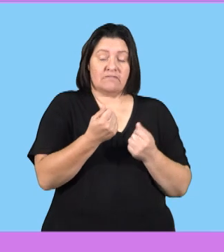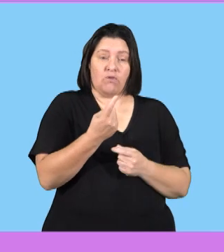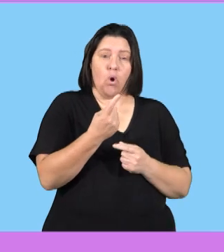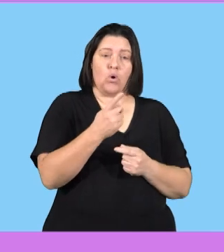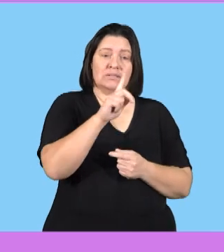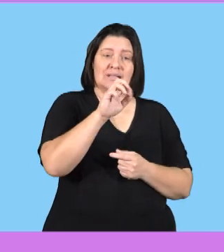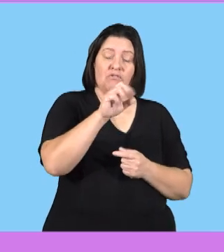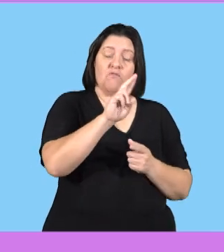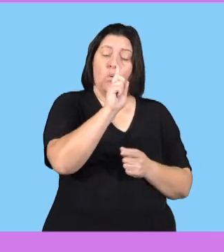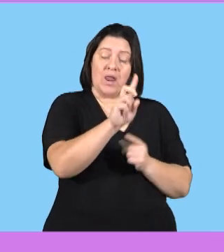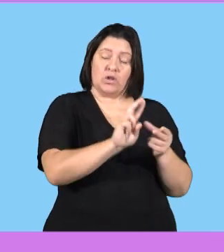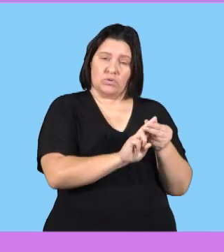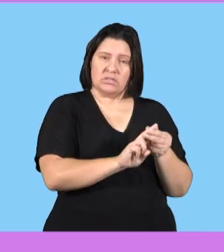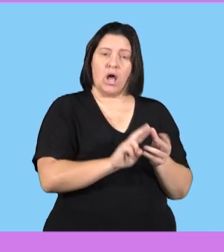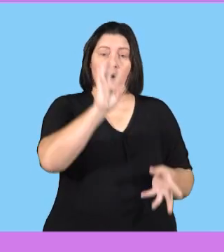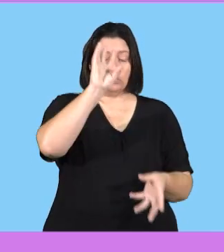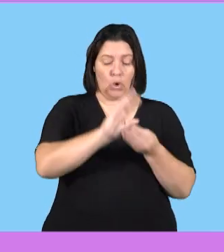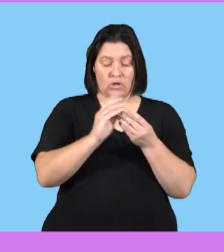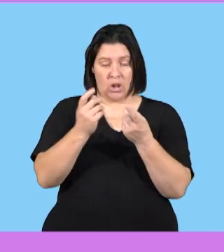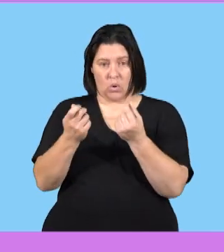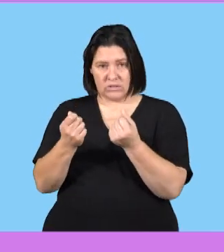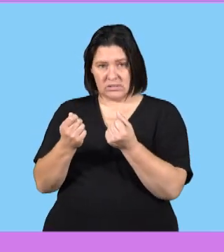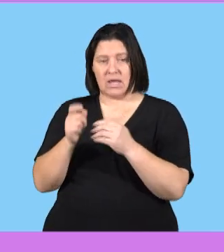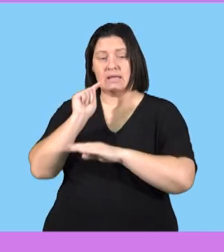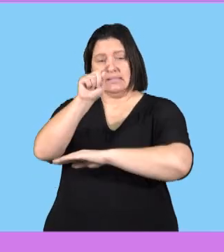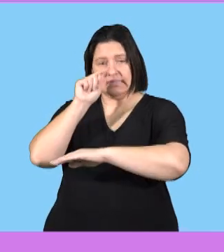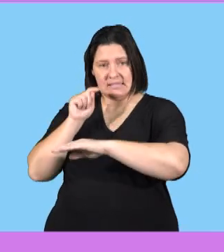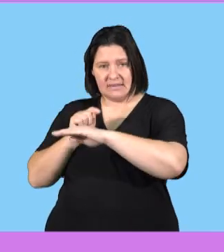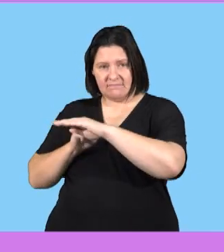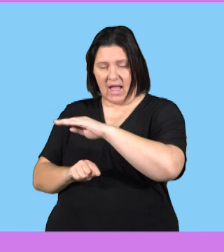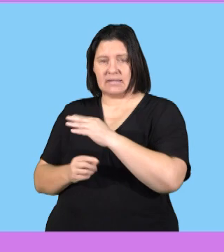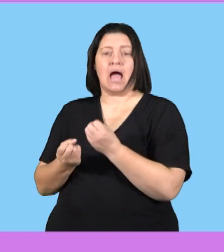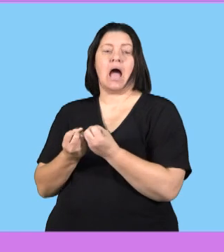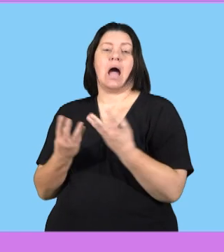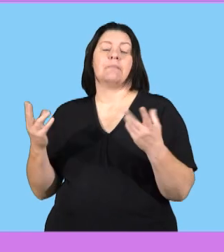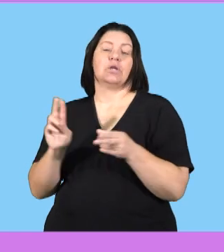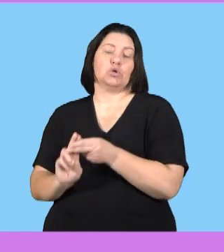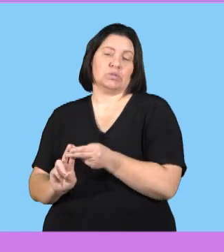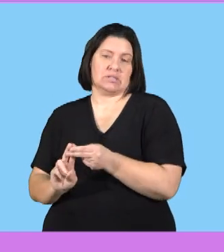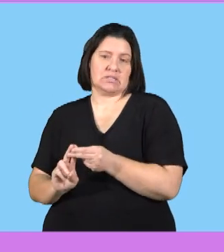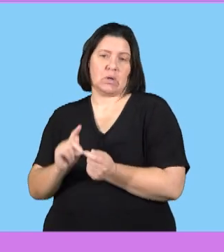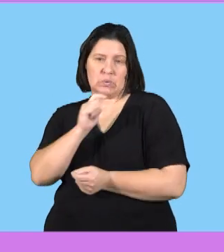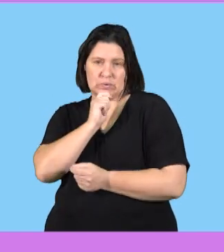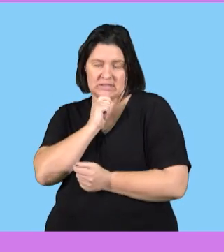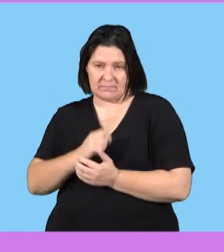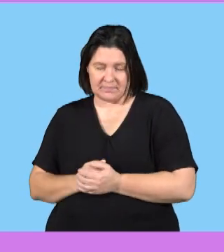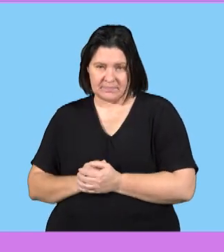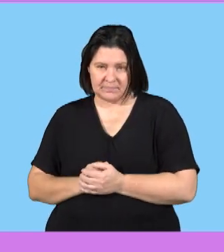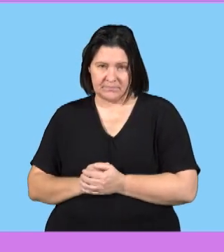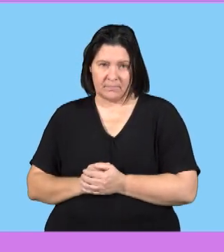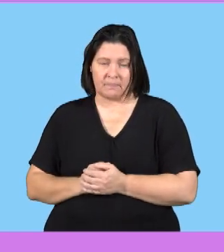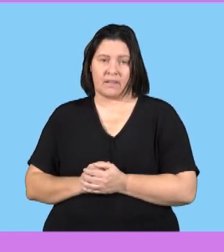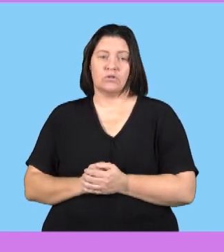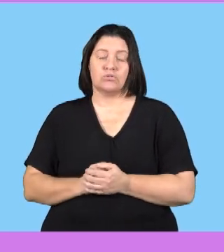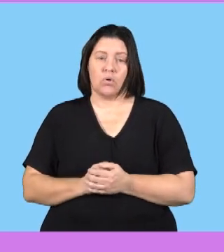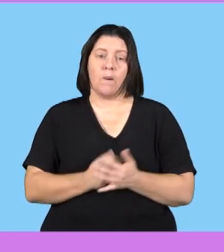cost per unit, the tariff, right? We take the total cost and we divide that by the number of units that we have used. All